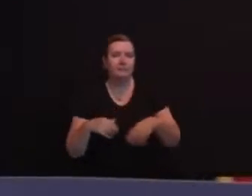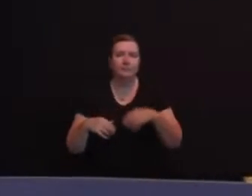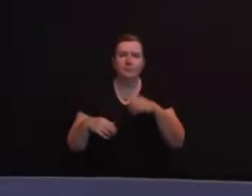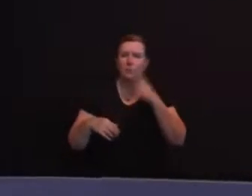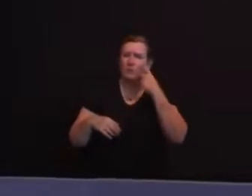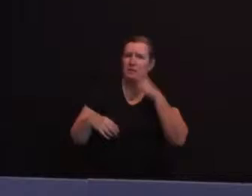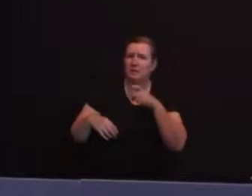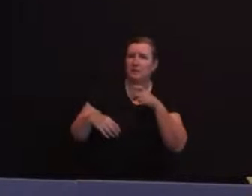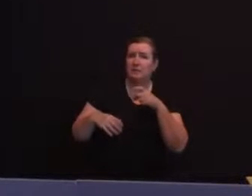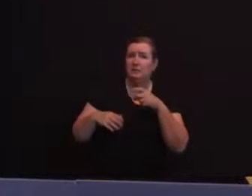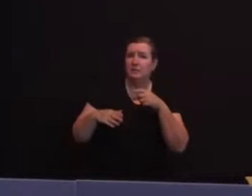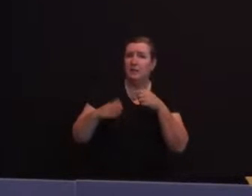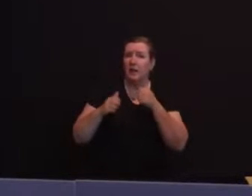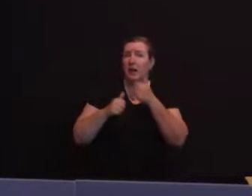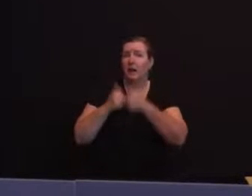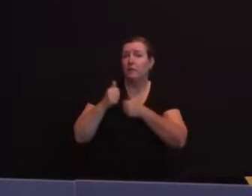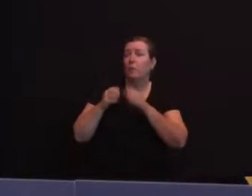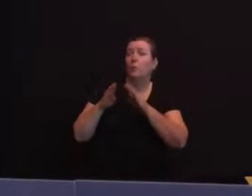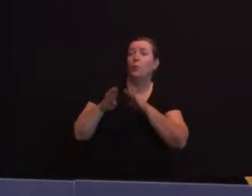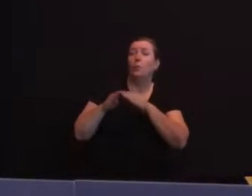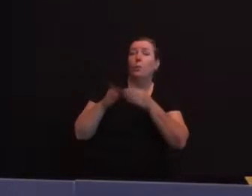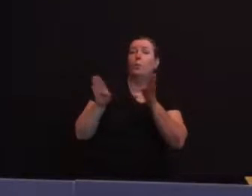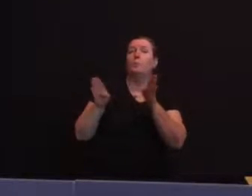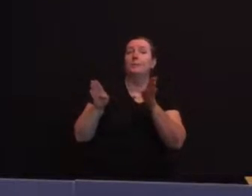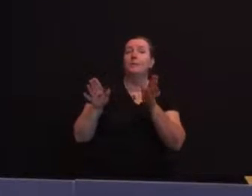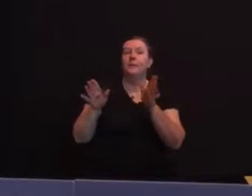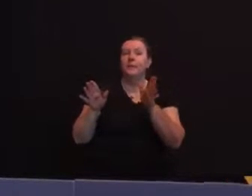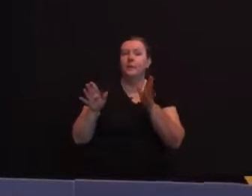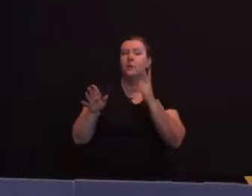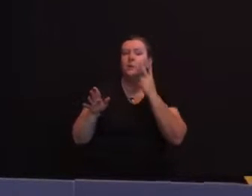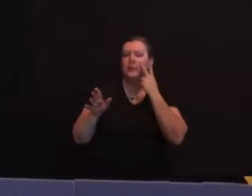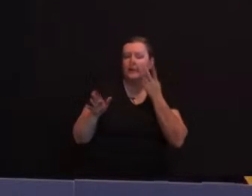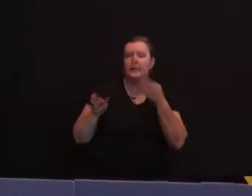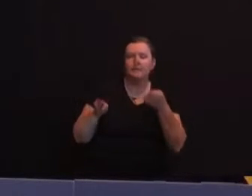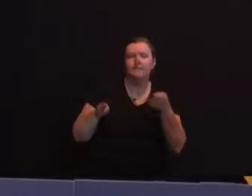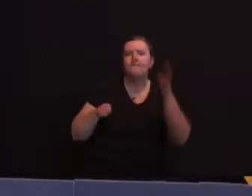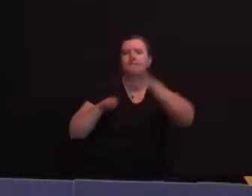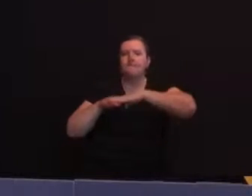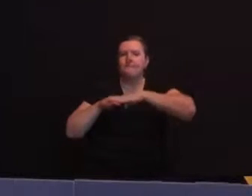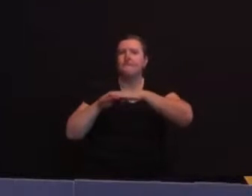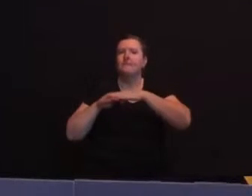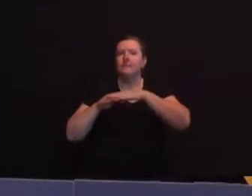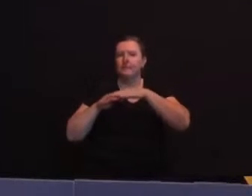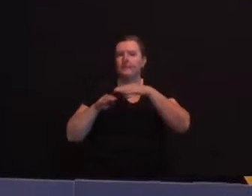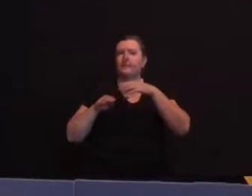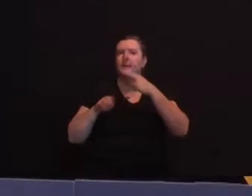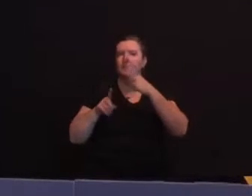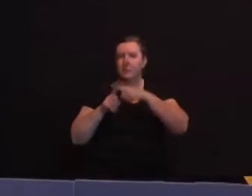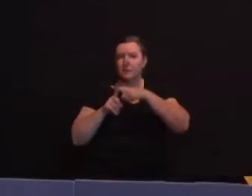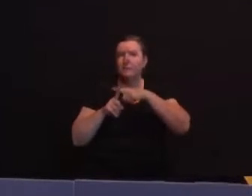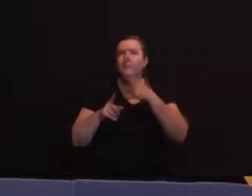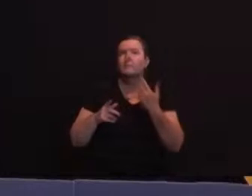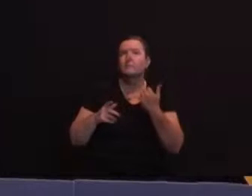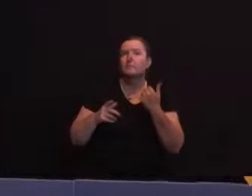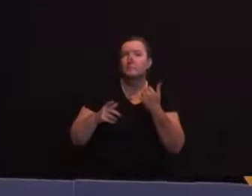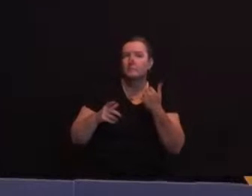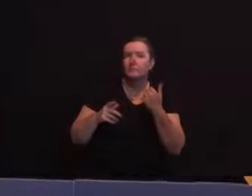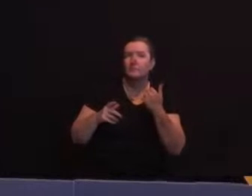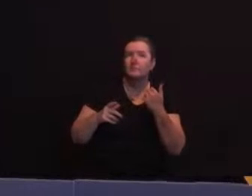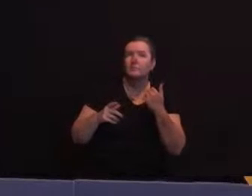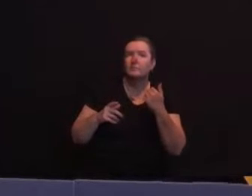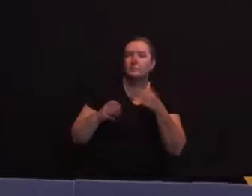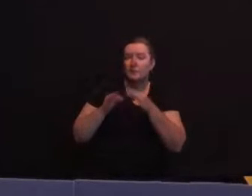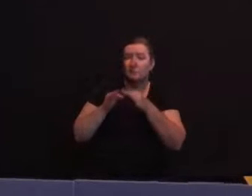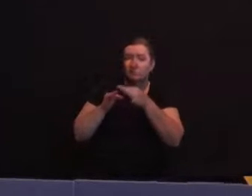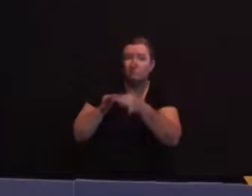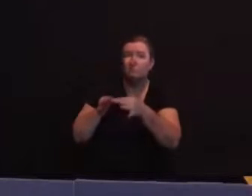After every opening, we've actually seen a tick up in cases and then lagging hospitalizations.